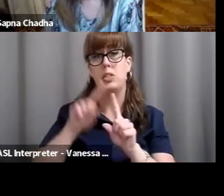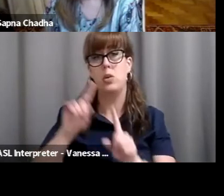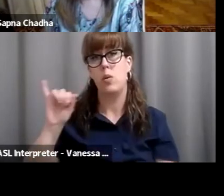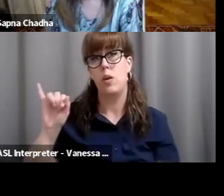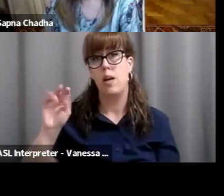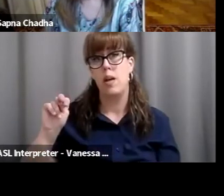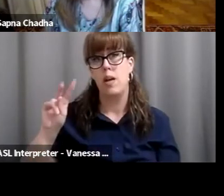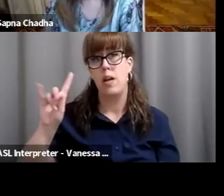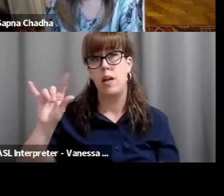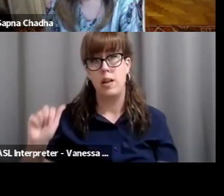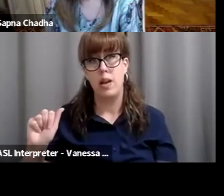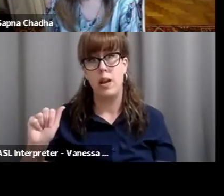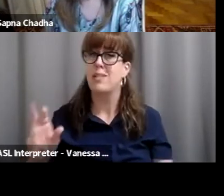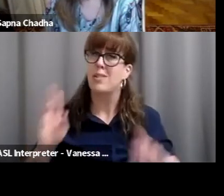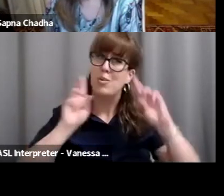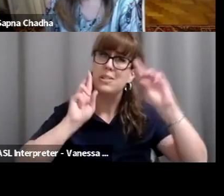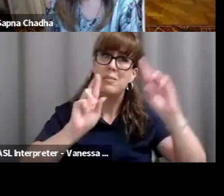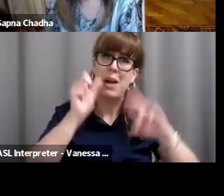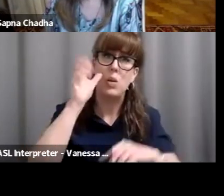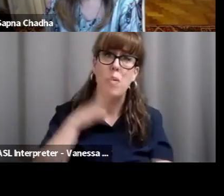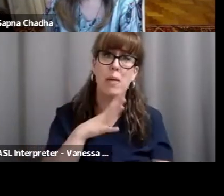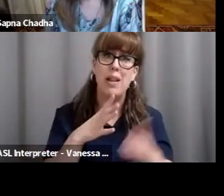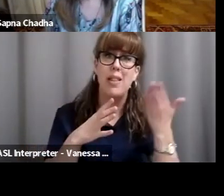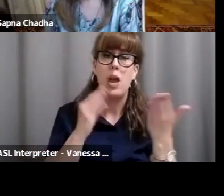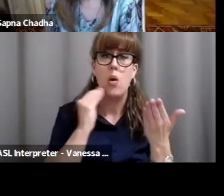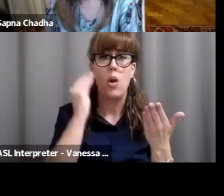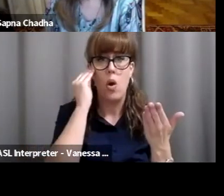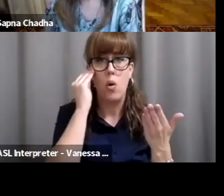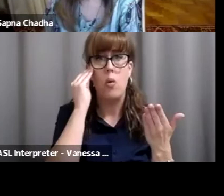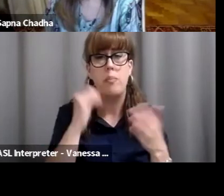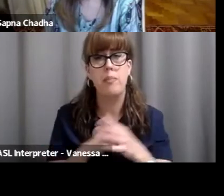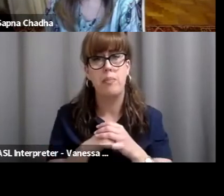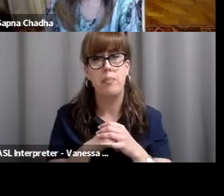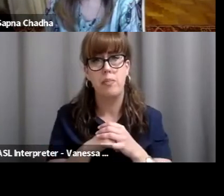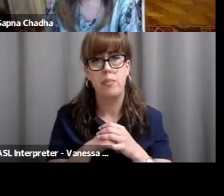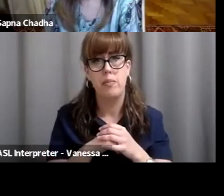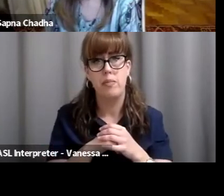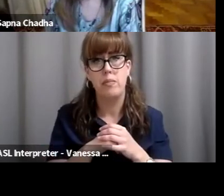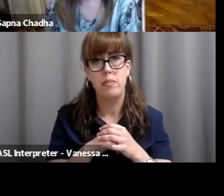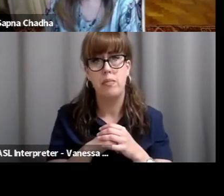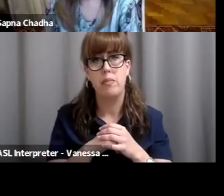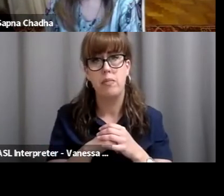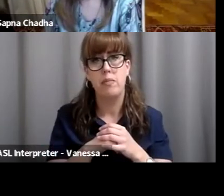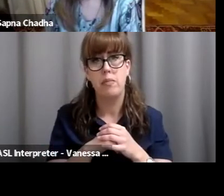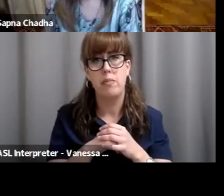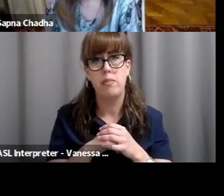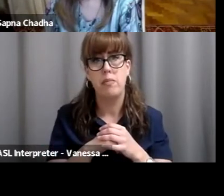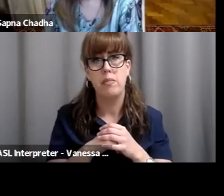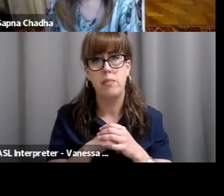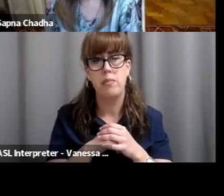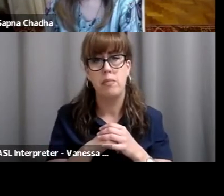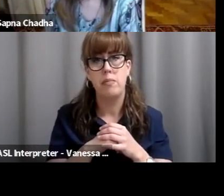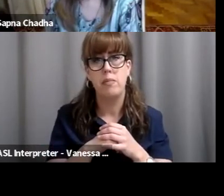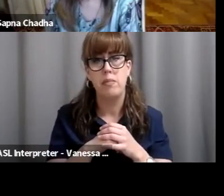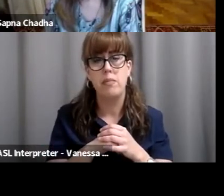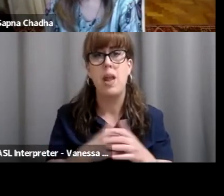if you respect women at home, I'm a 8th child after 7 women, all more successful than